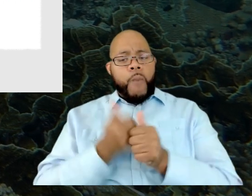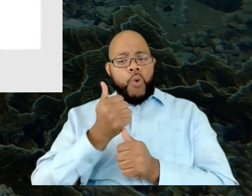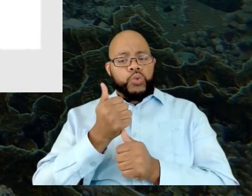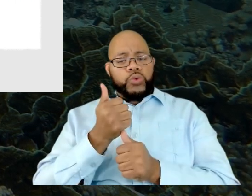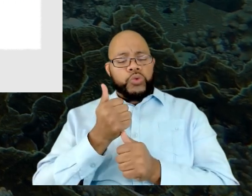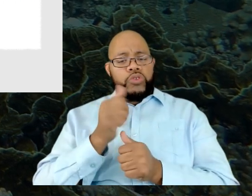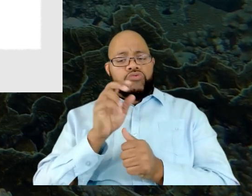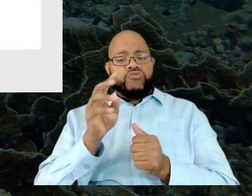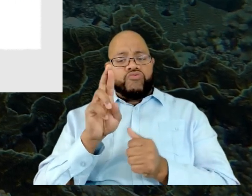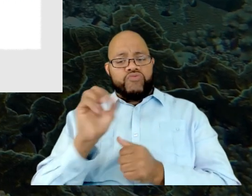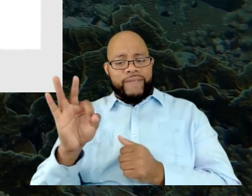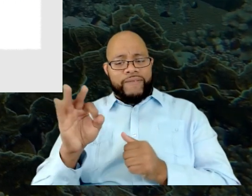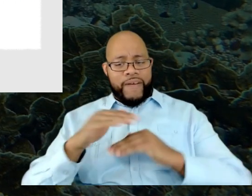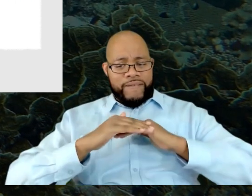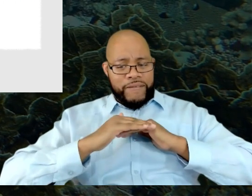flat at Celebia Bay.